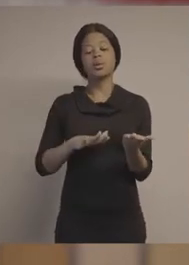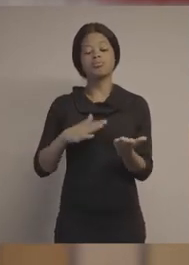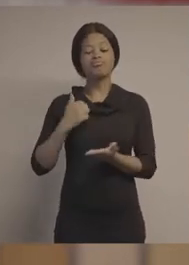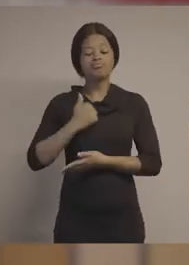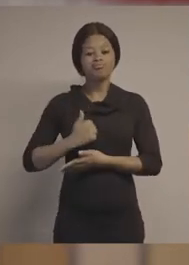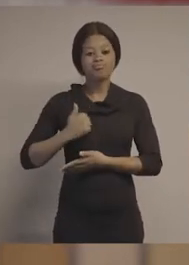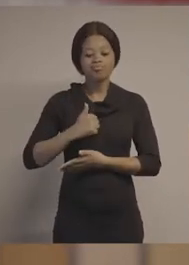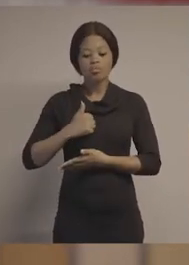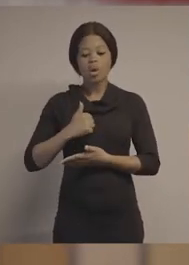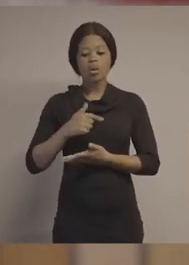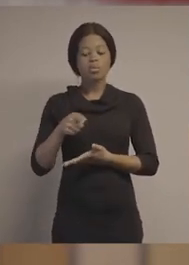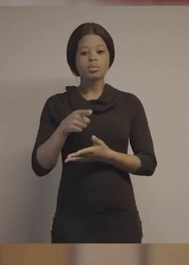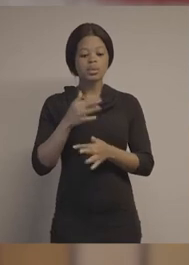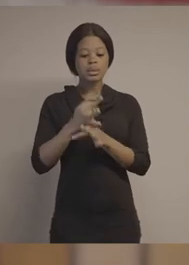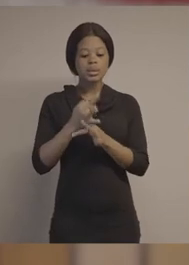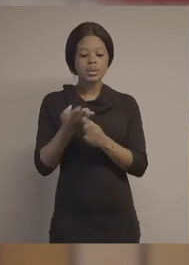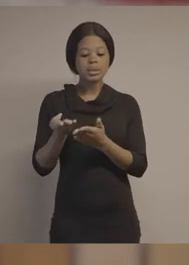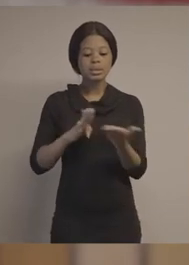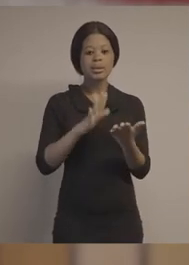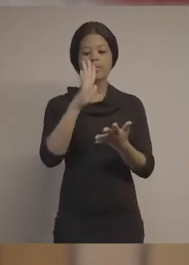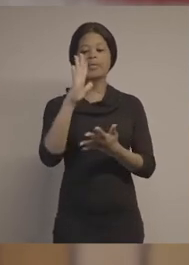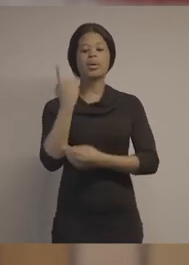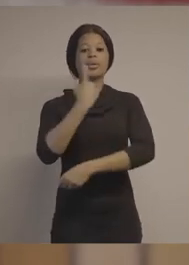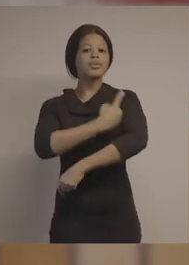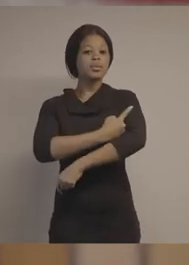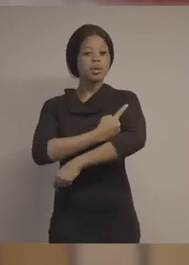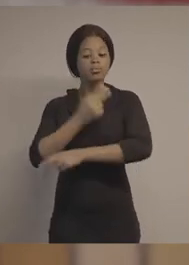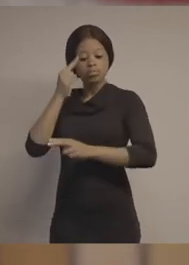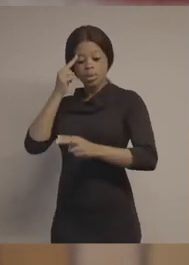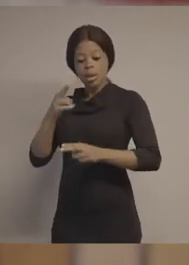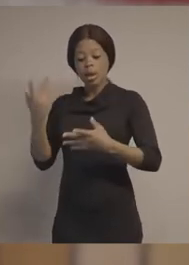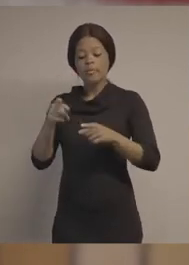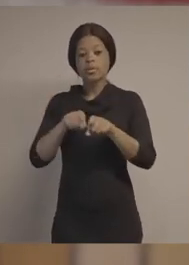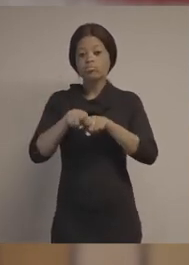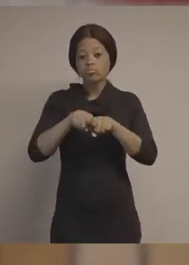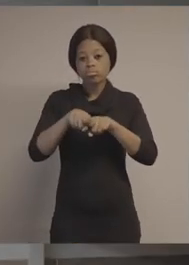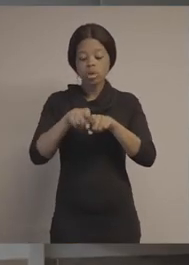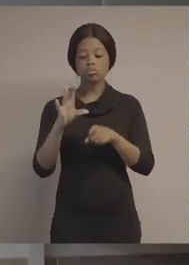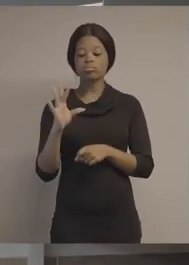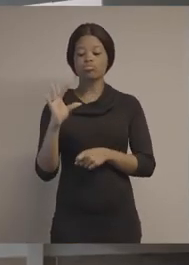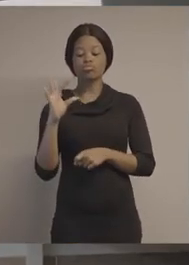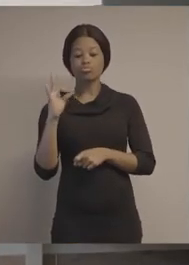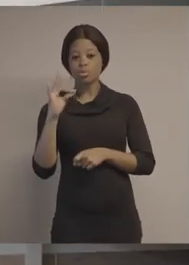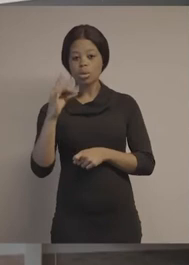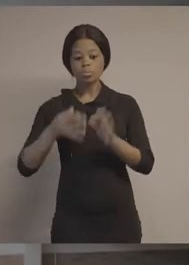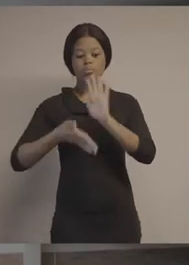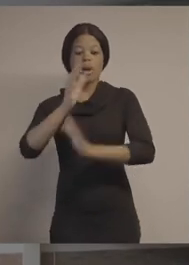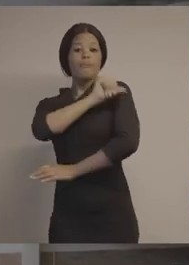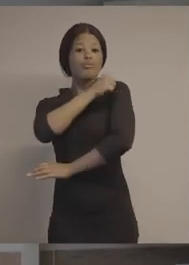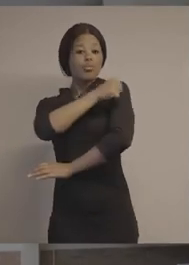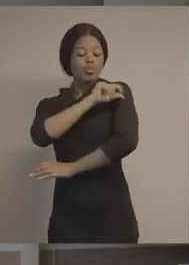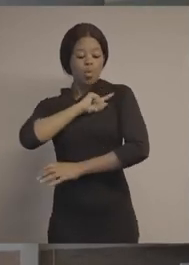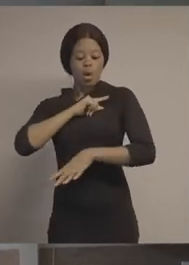very sad losing him within the period of time of 5 days after he got tested. On the Tuesday he was taken